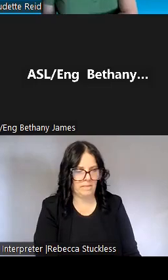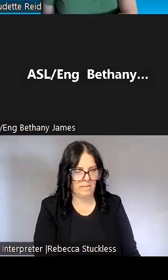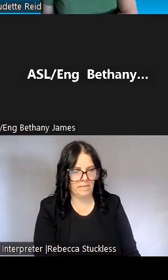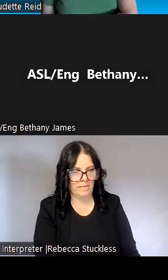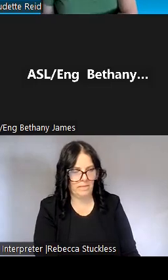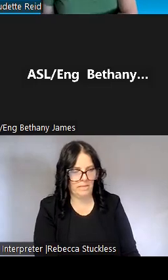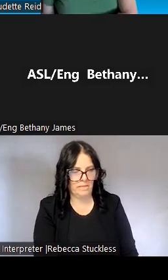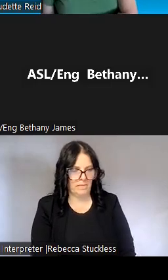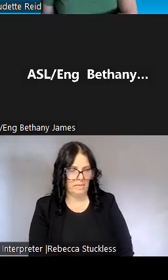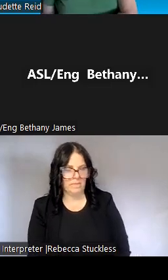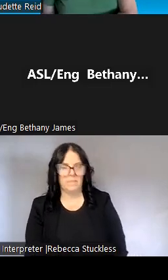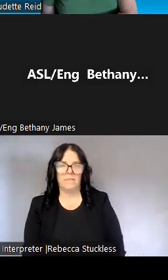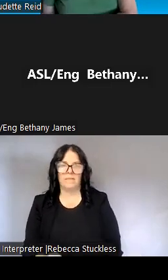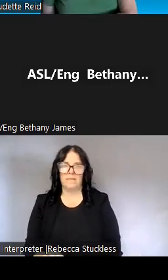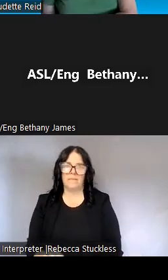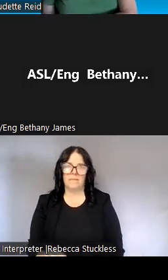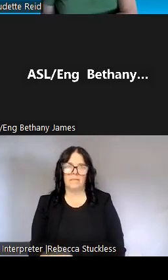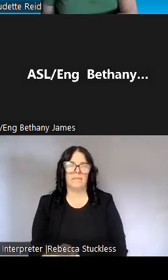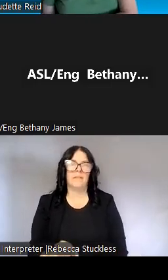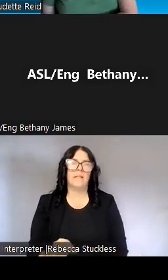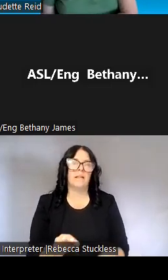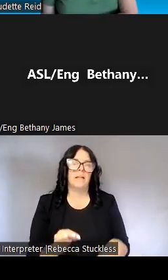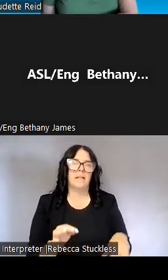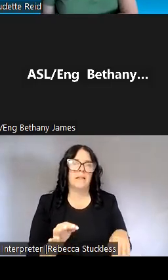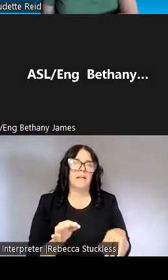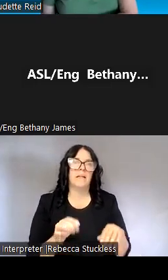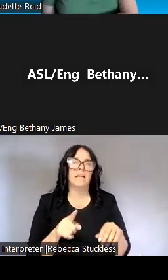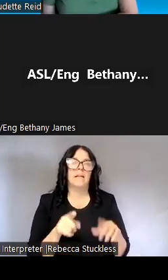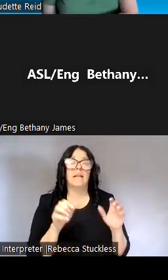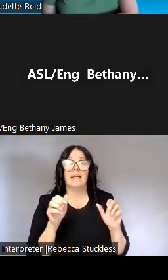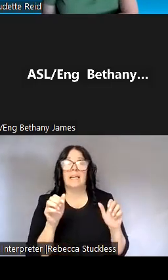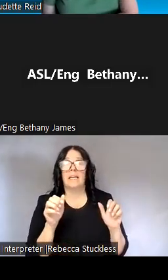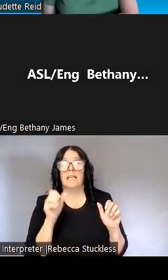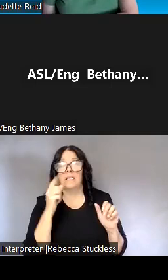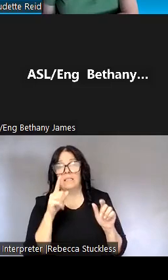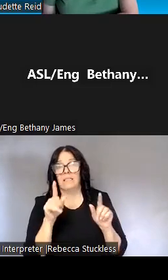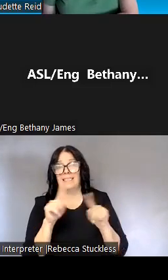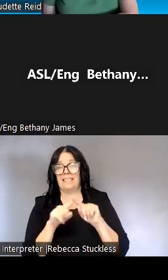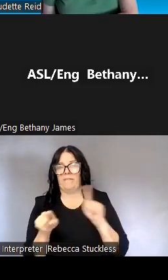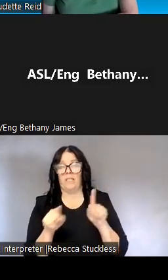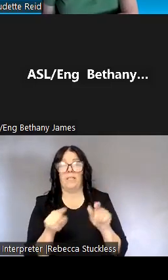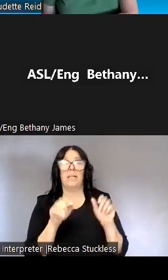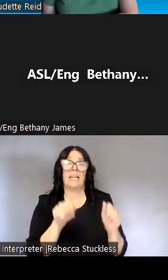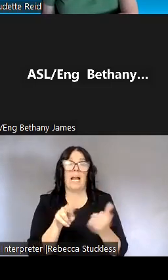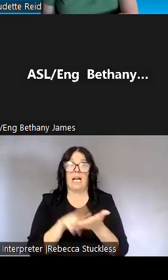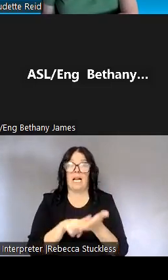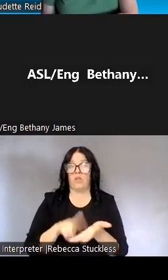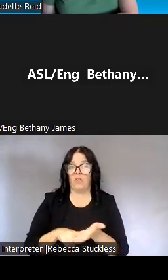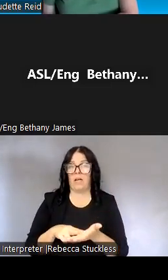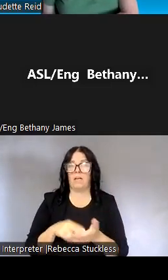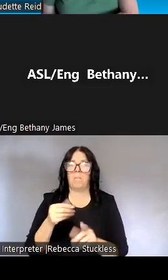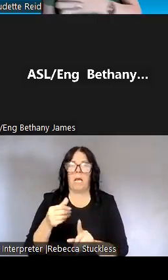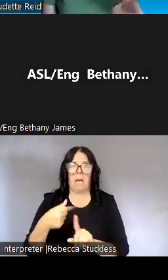The upfront cost of the device can be paid over time on a contract or all at once, and that tends to be a big